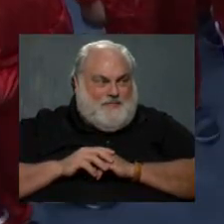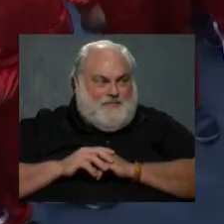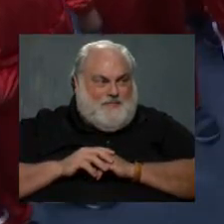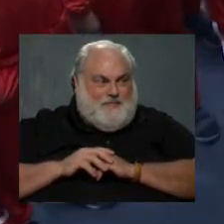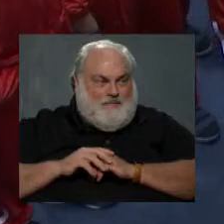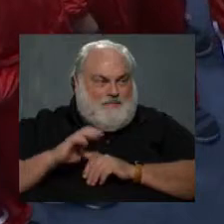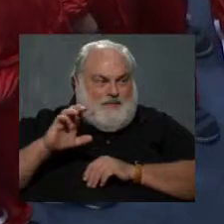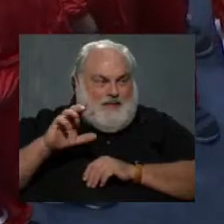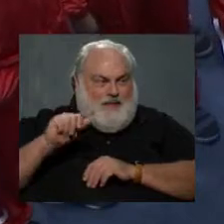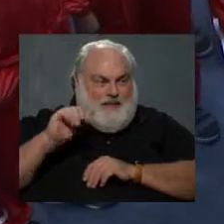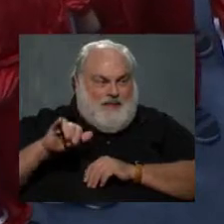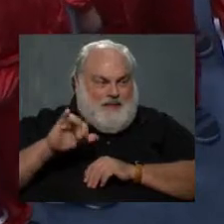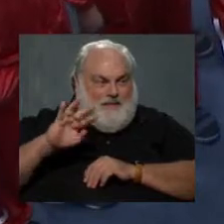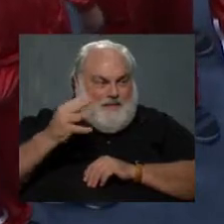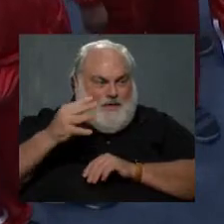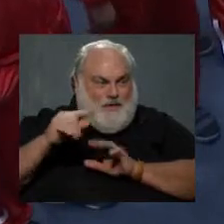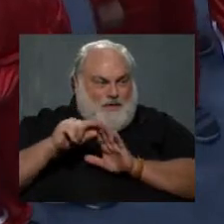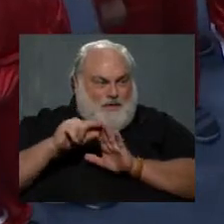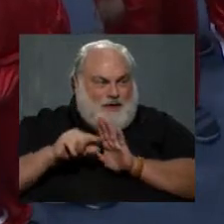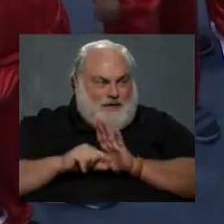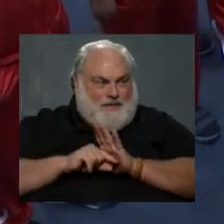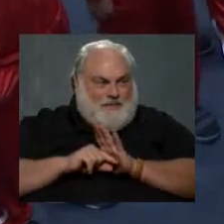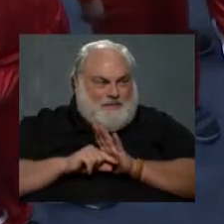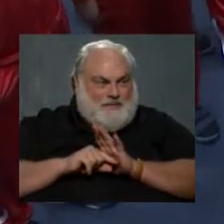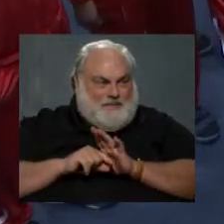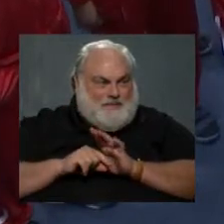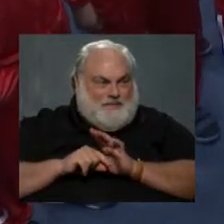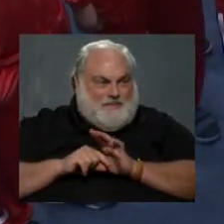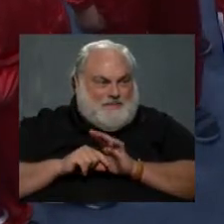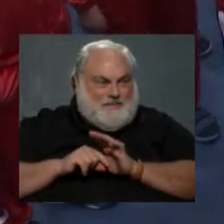My name is Clay, and I'm in fourth grade.